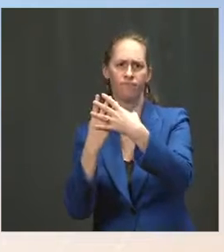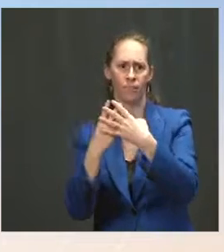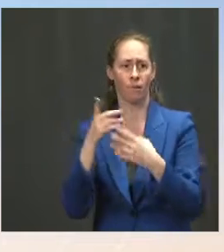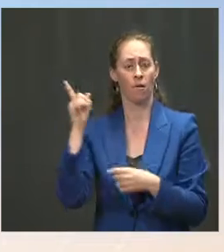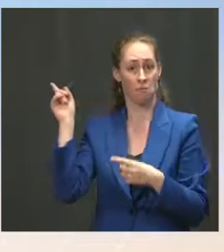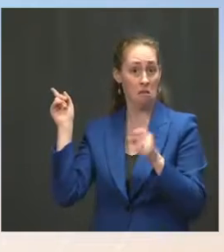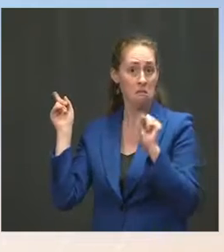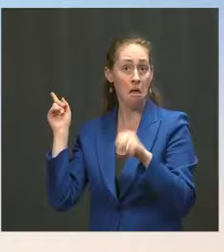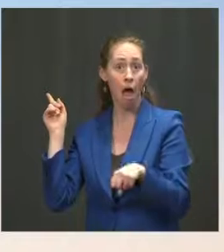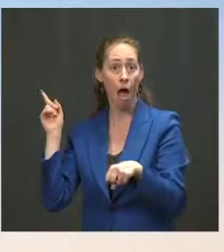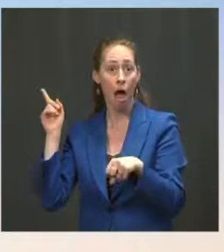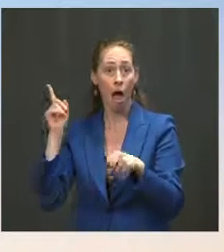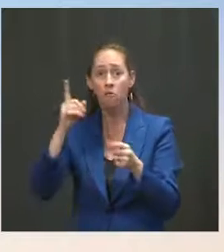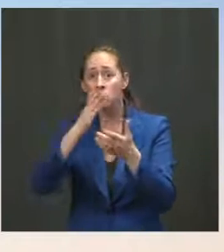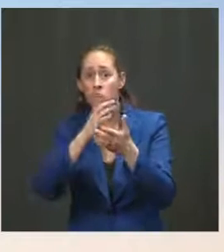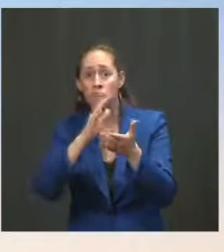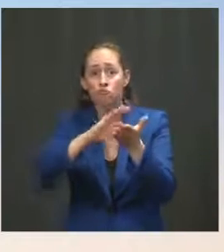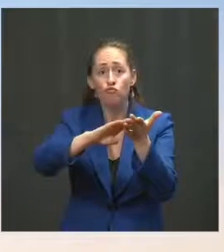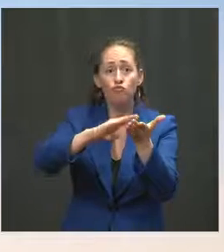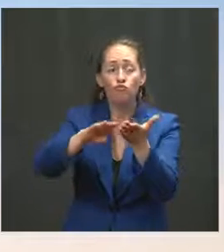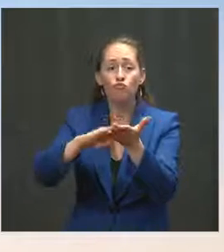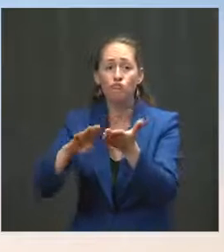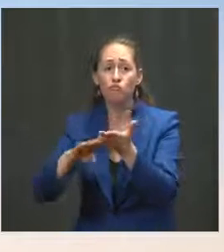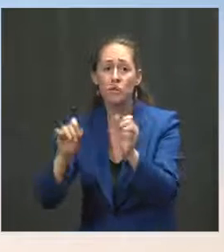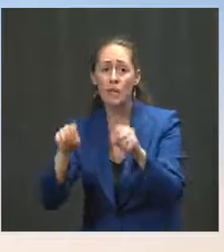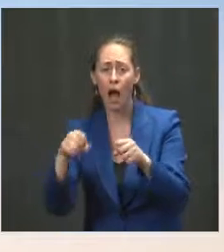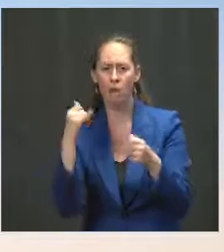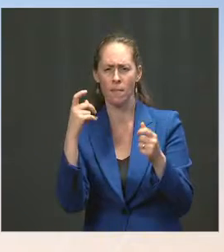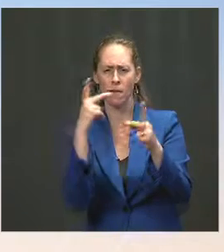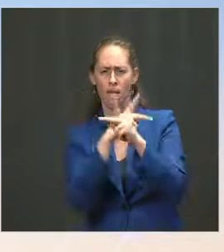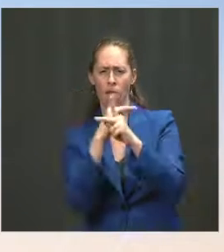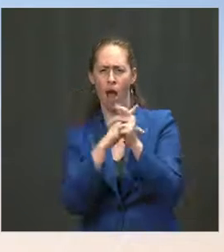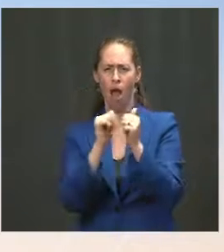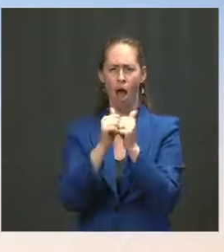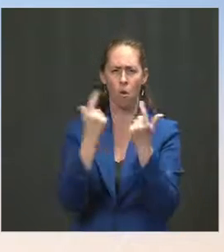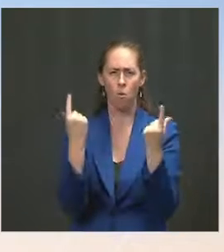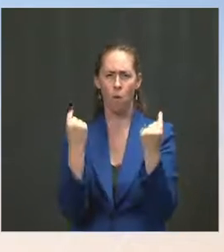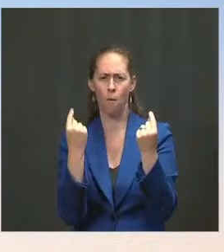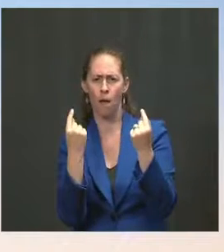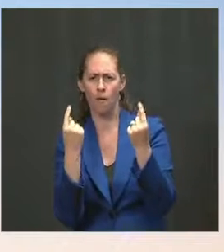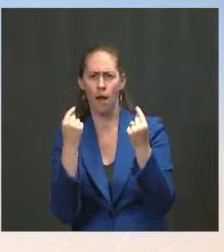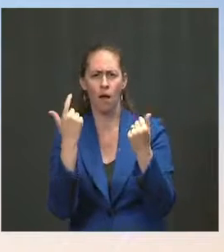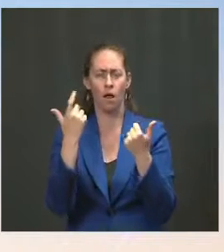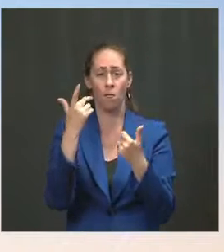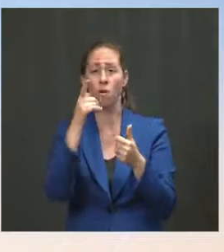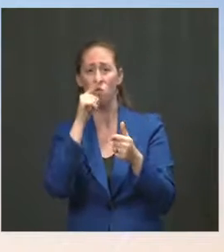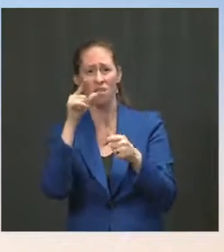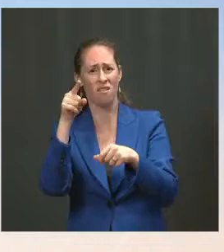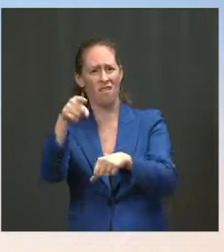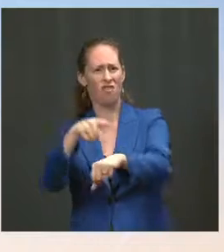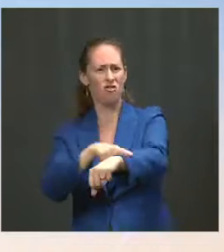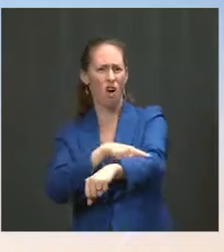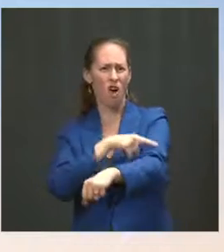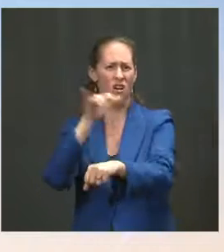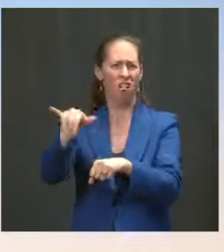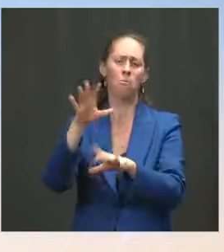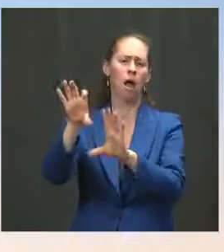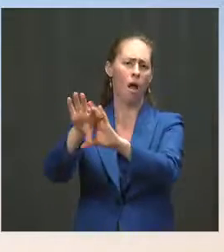again looking at a range of avenues. Oh, go ahead. Also, the gallerist managing,